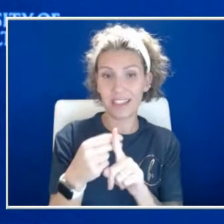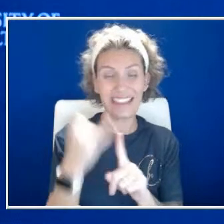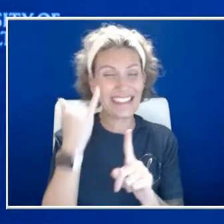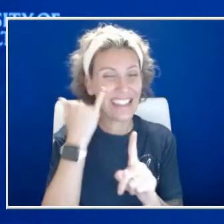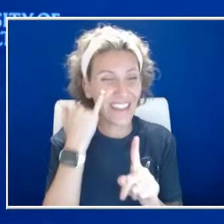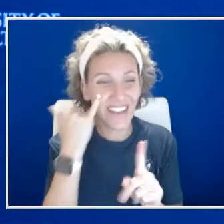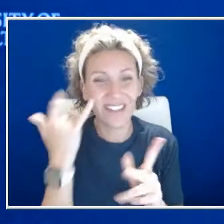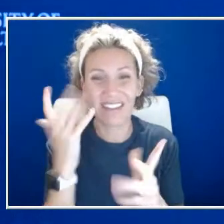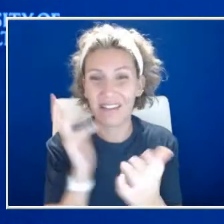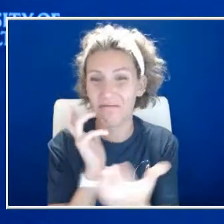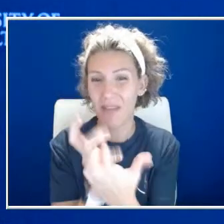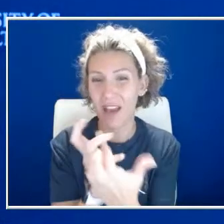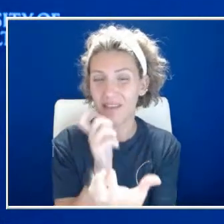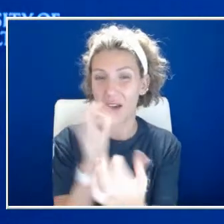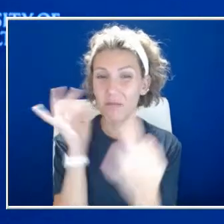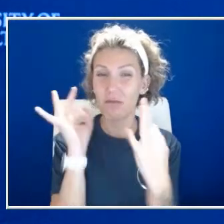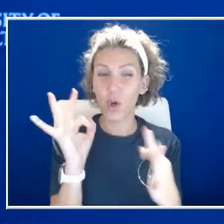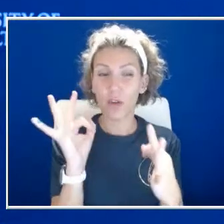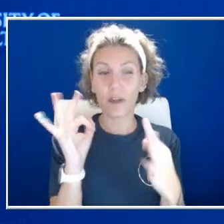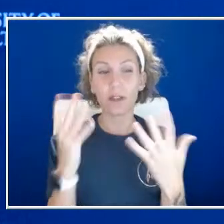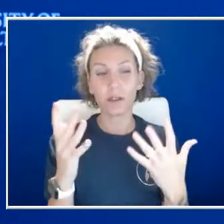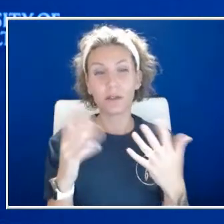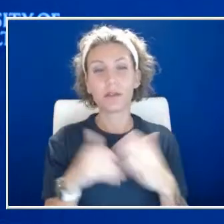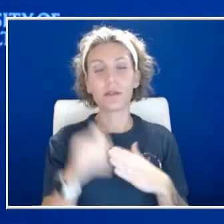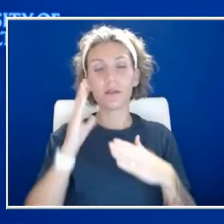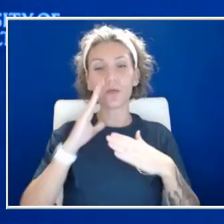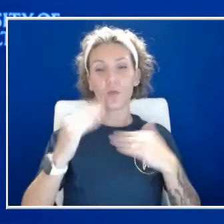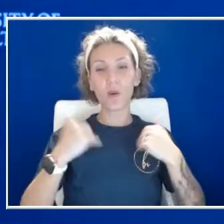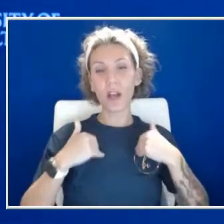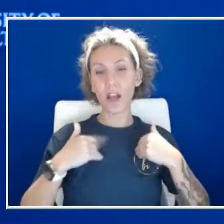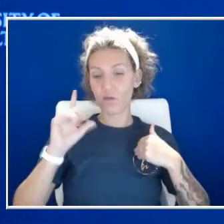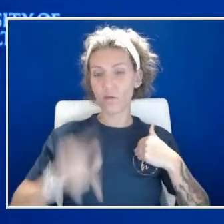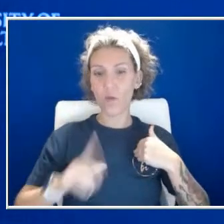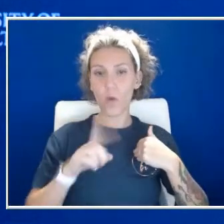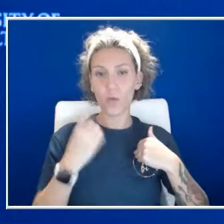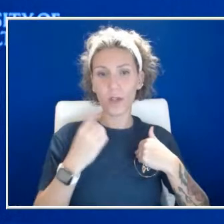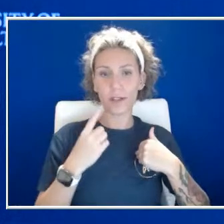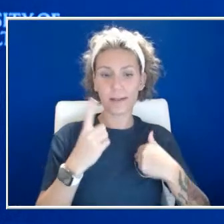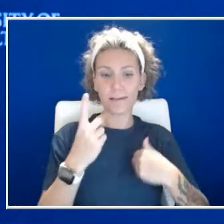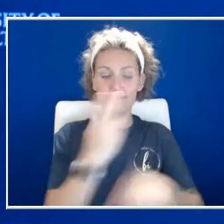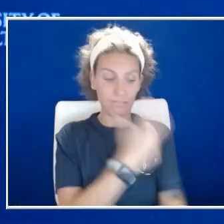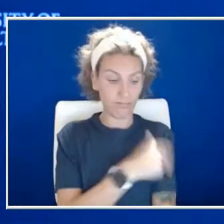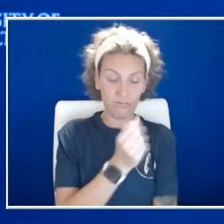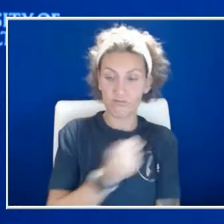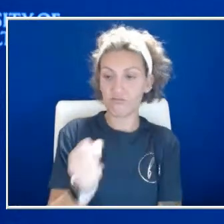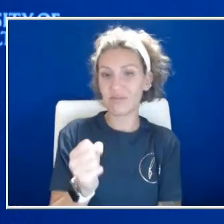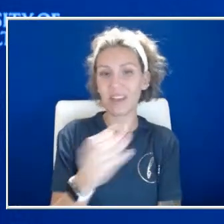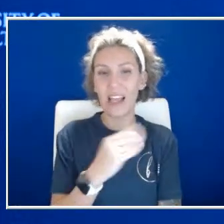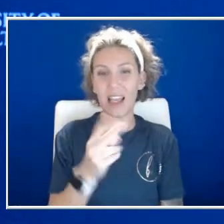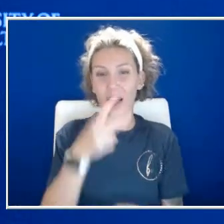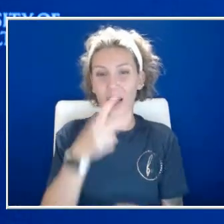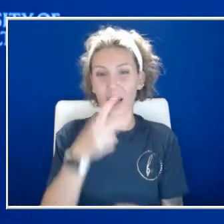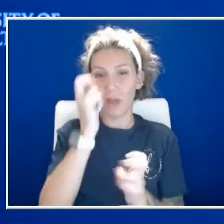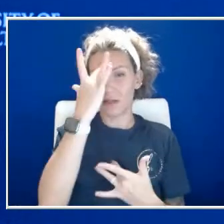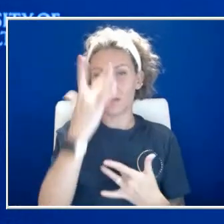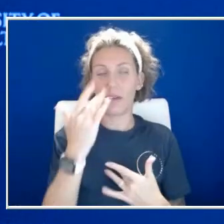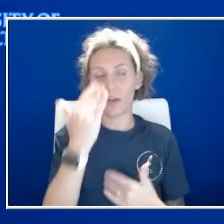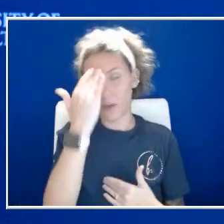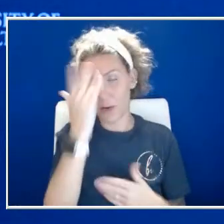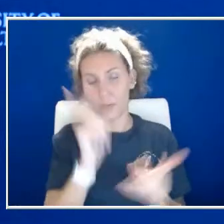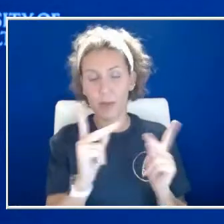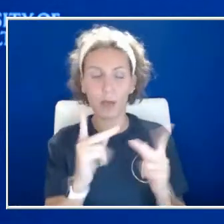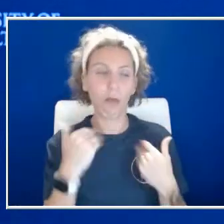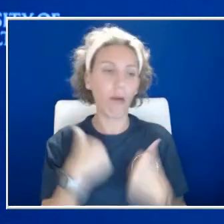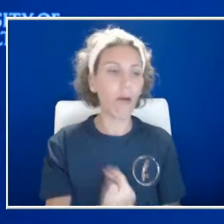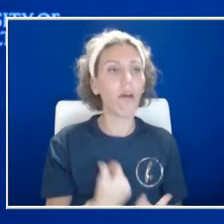not perfect, really continue to have a lower risk of hospitalization and severe disease. So I know people are fatigued by hearing about these